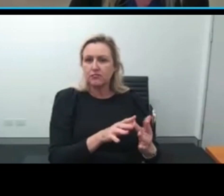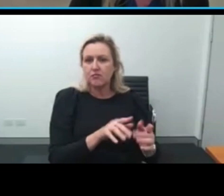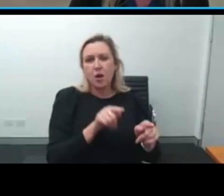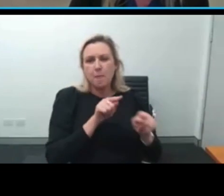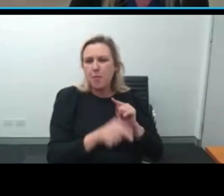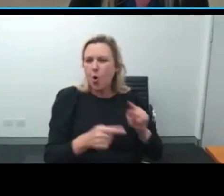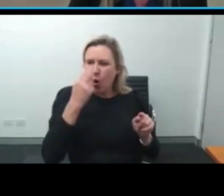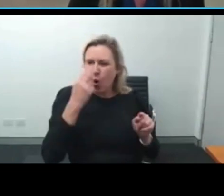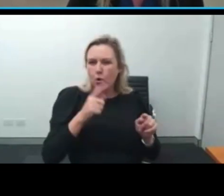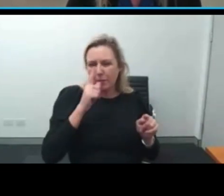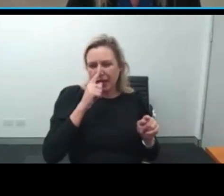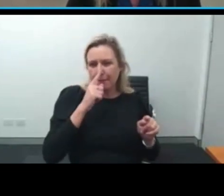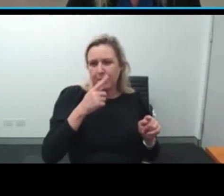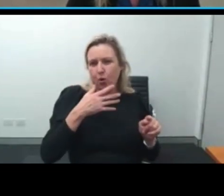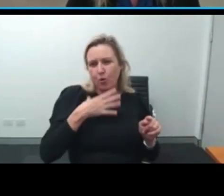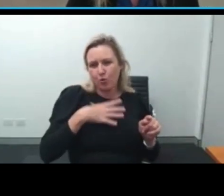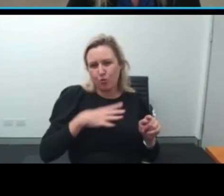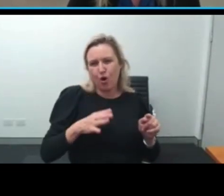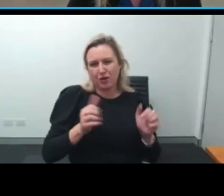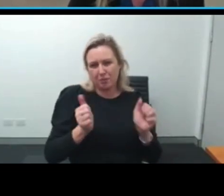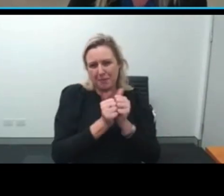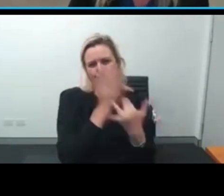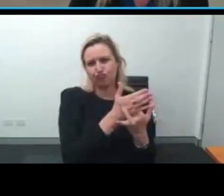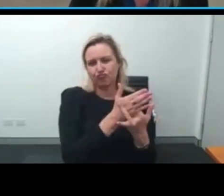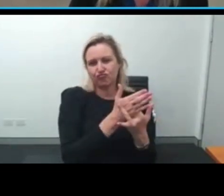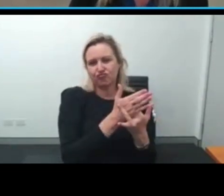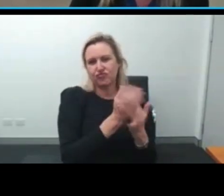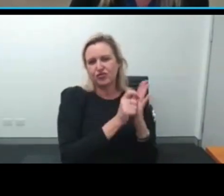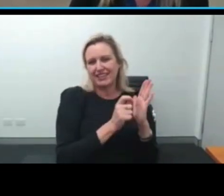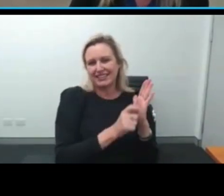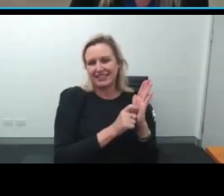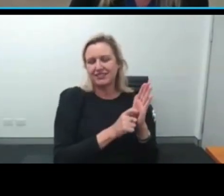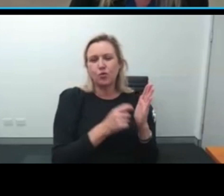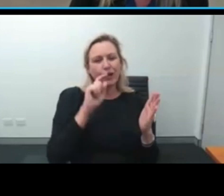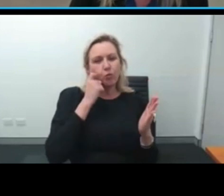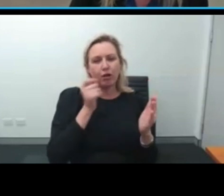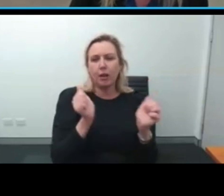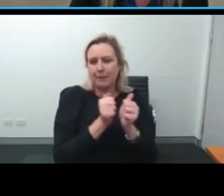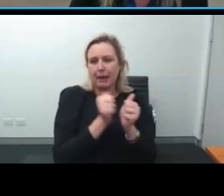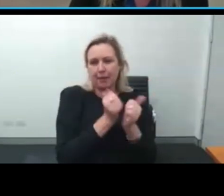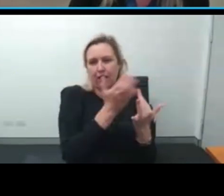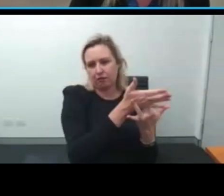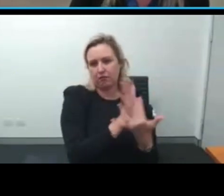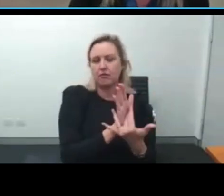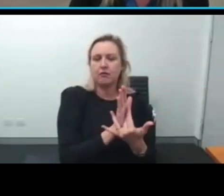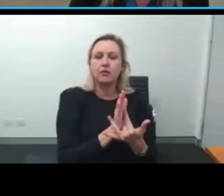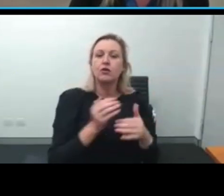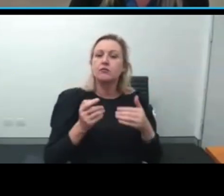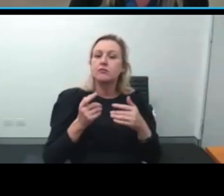older people is in writing a written letter. And so we will have a mail out in early June